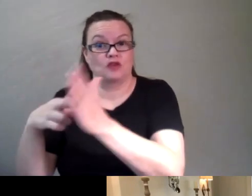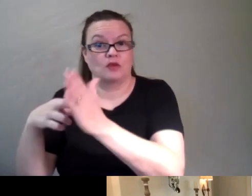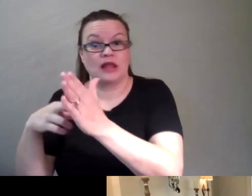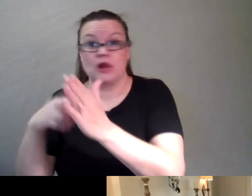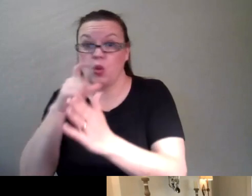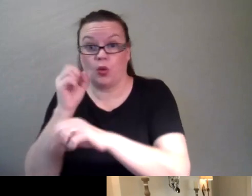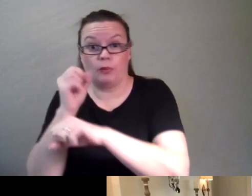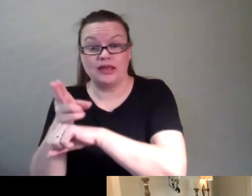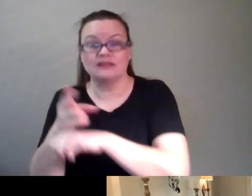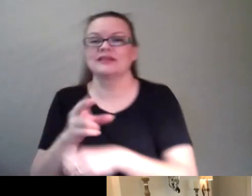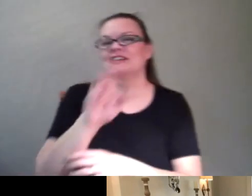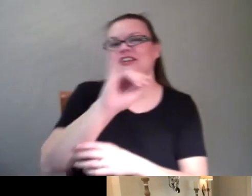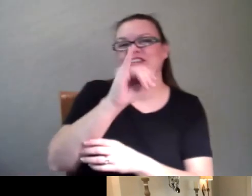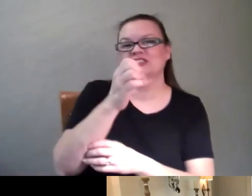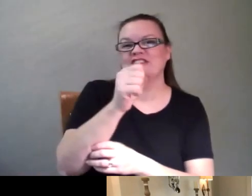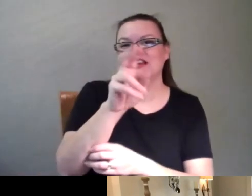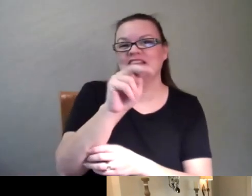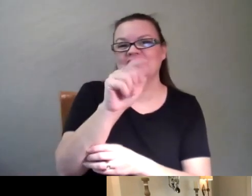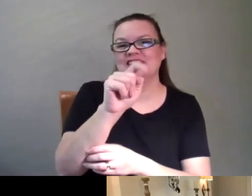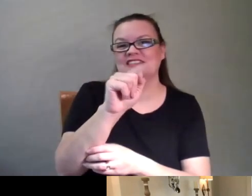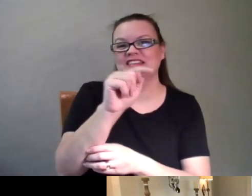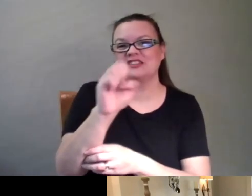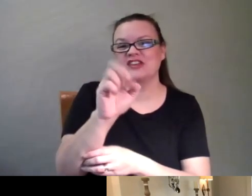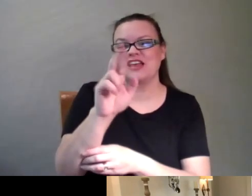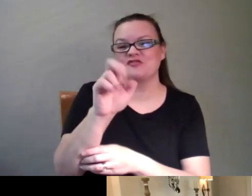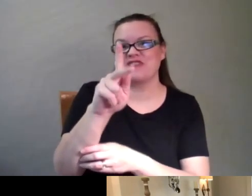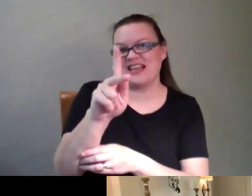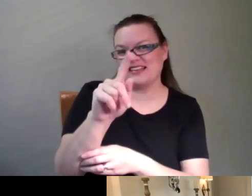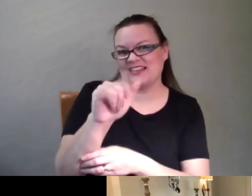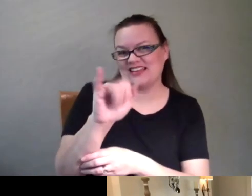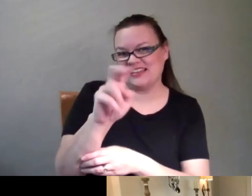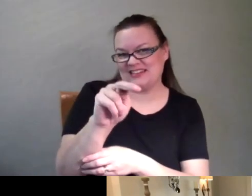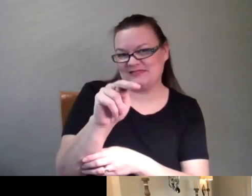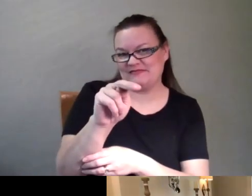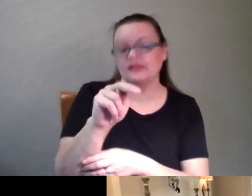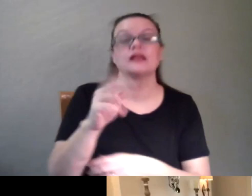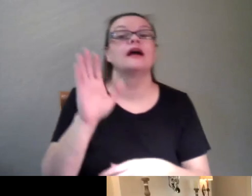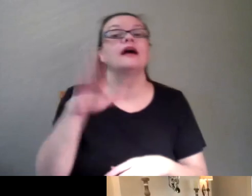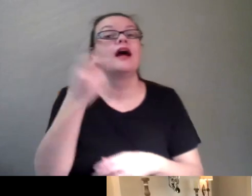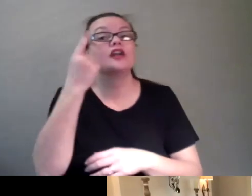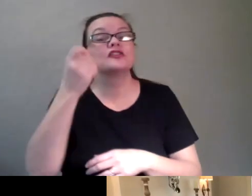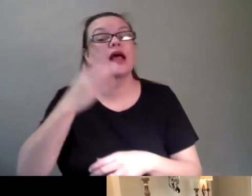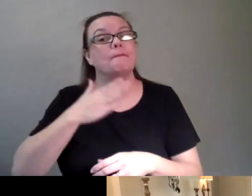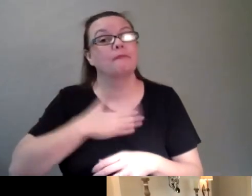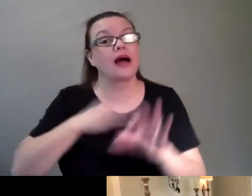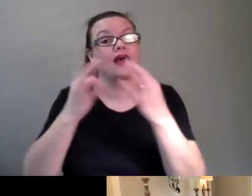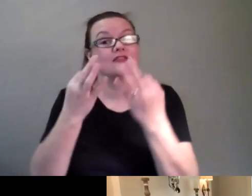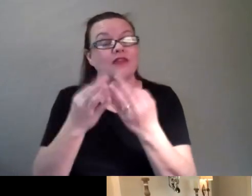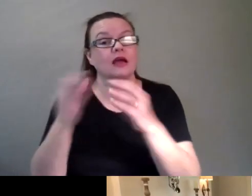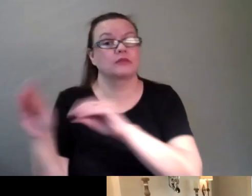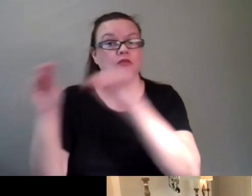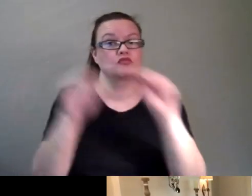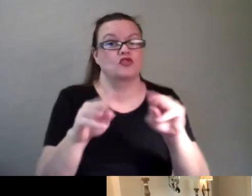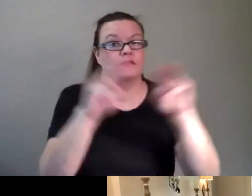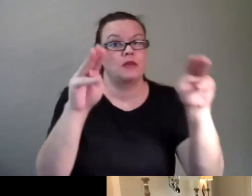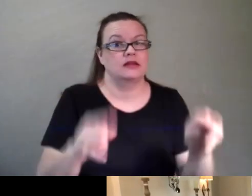anecdote. And my own family moved to Montana in the 40s from New York City, and Mike Mansfield had been shipped out to